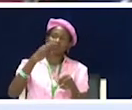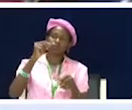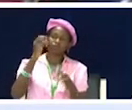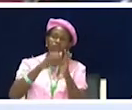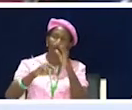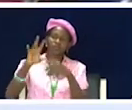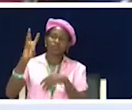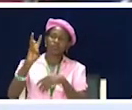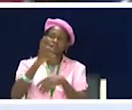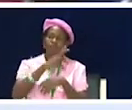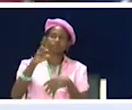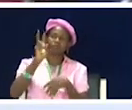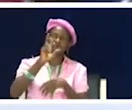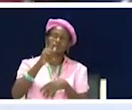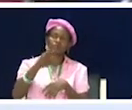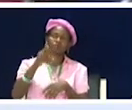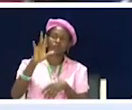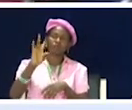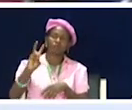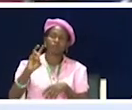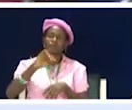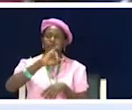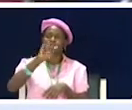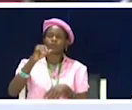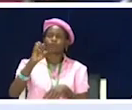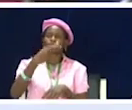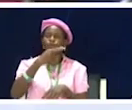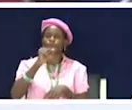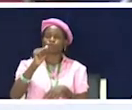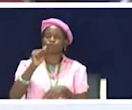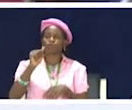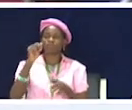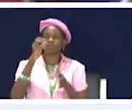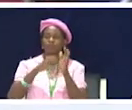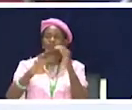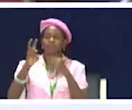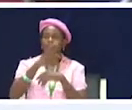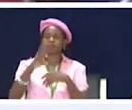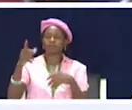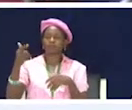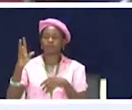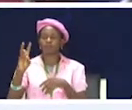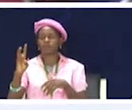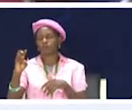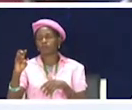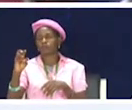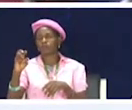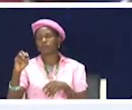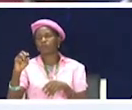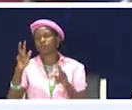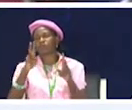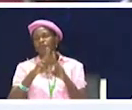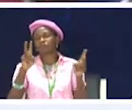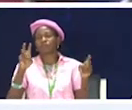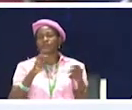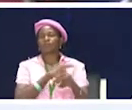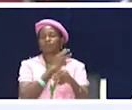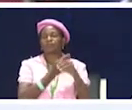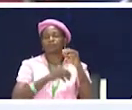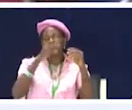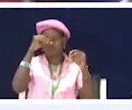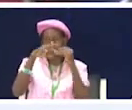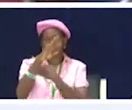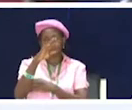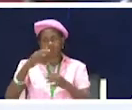verse 26. Joshua 6, 26. Joshua, a very mighty man of God,